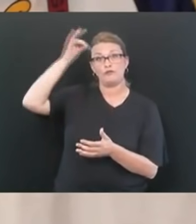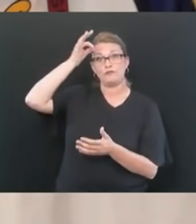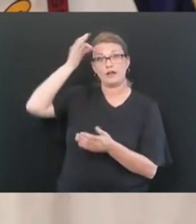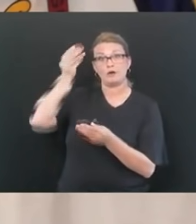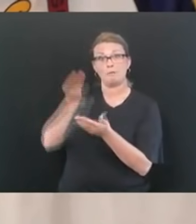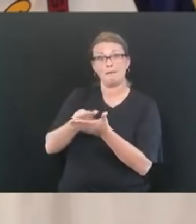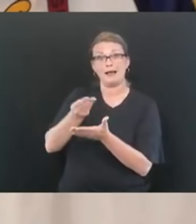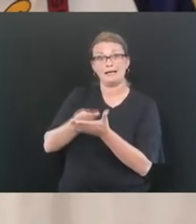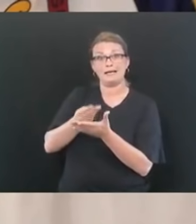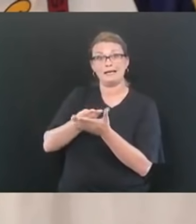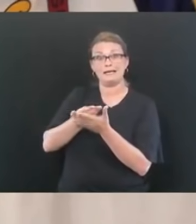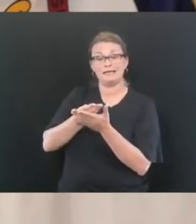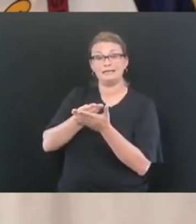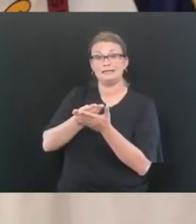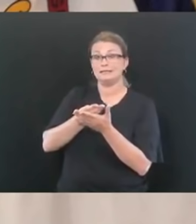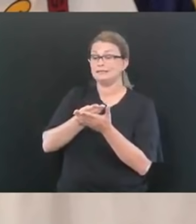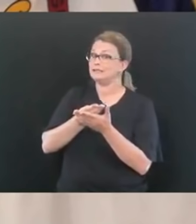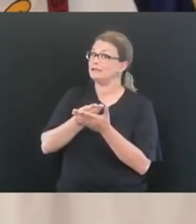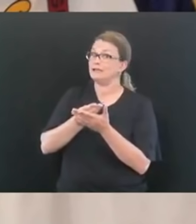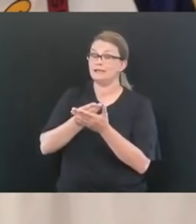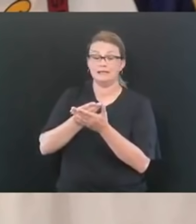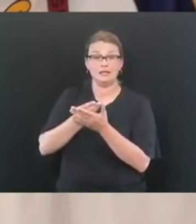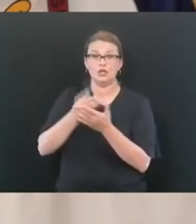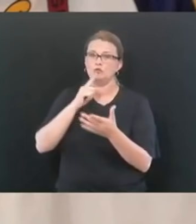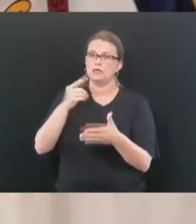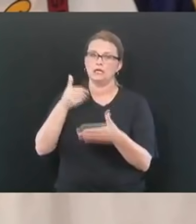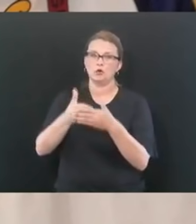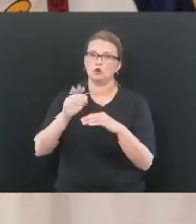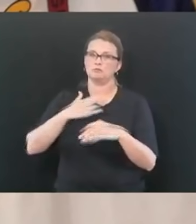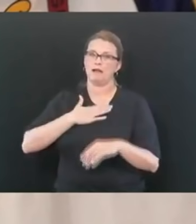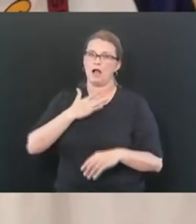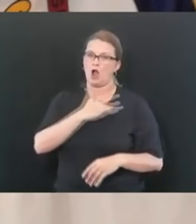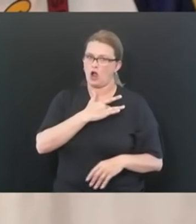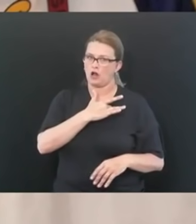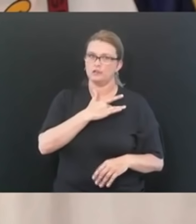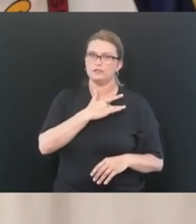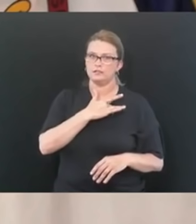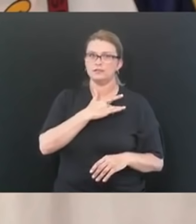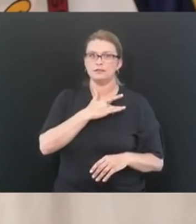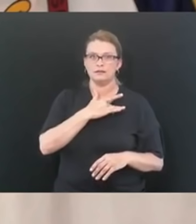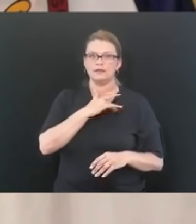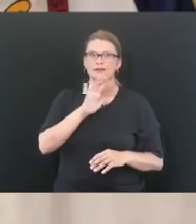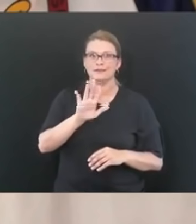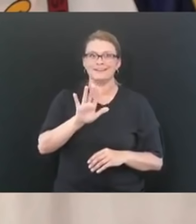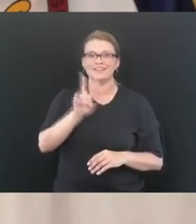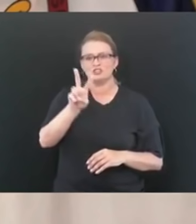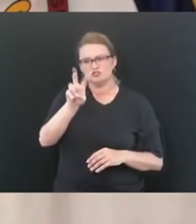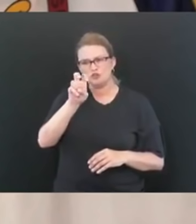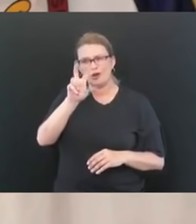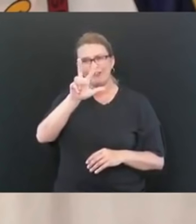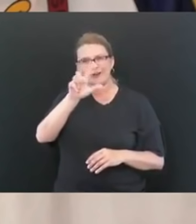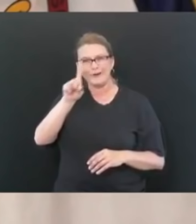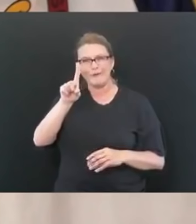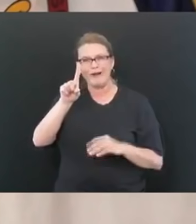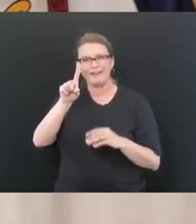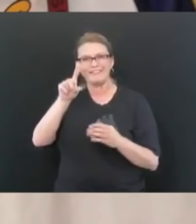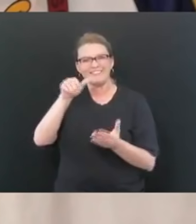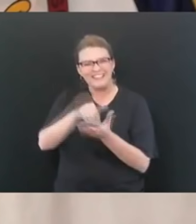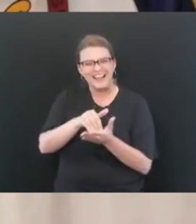can come in, because this is really close to my heart. We've got, when you just think about 231,000 kids in